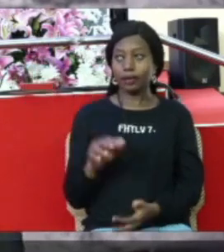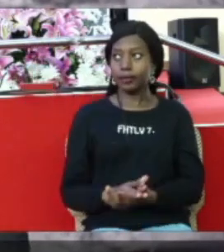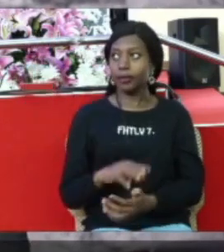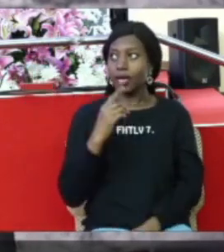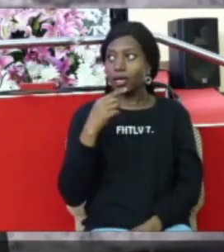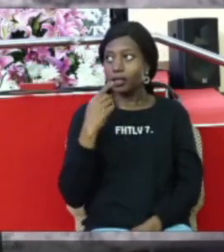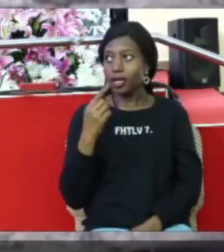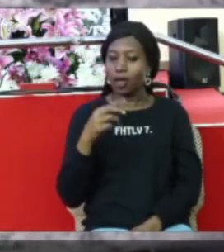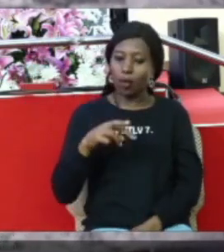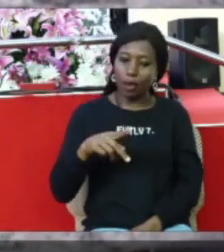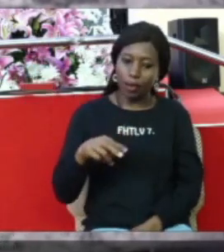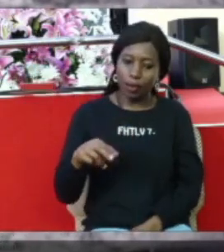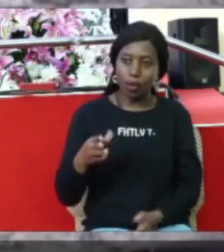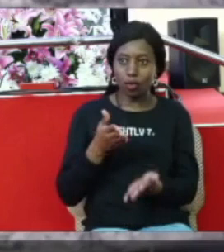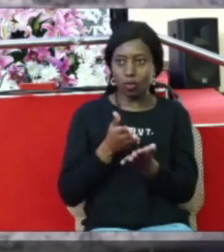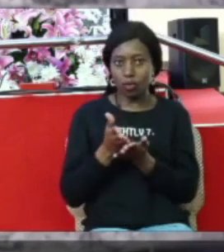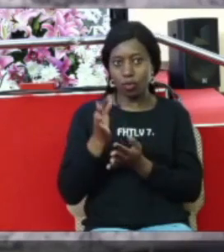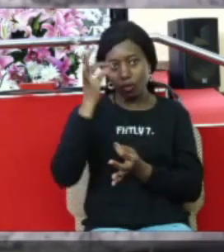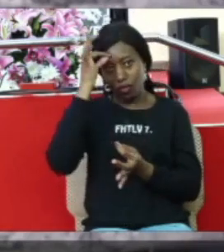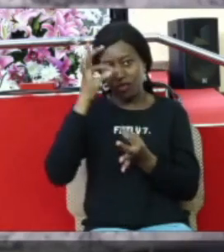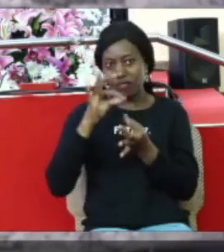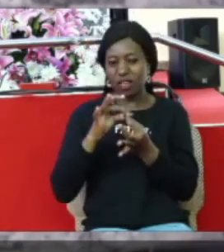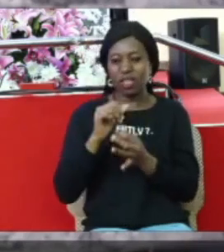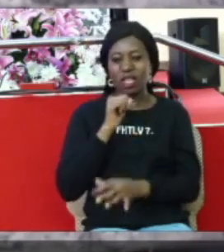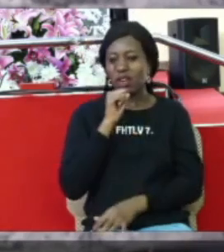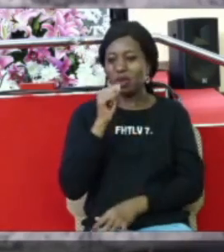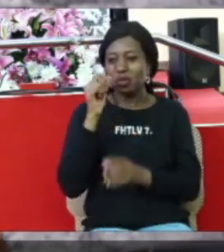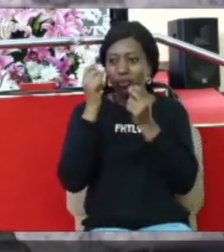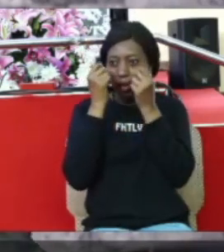Christian, walk by faith, not by sight. He'll tell you, no, I'm still